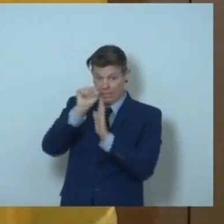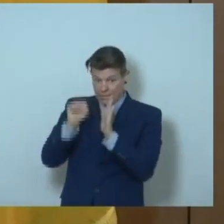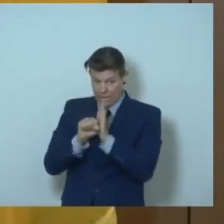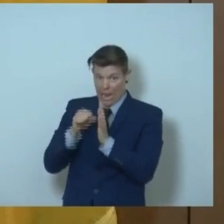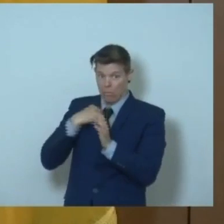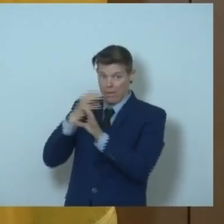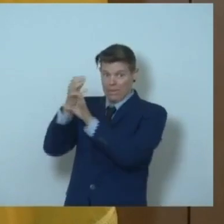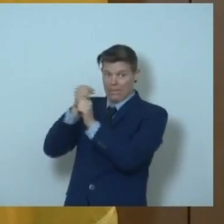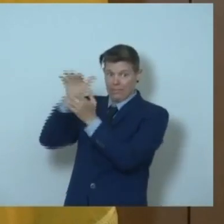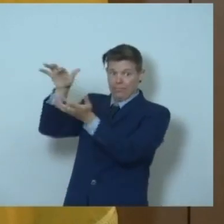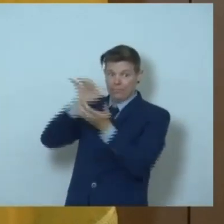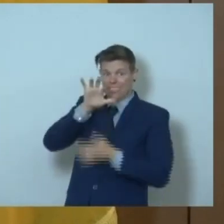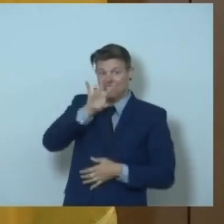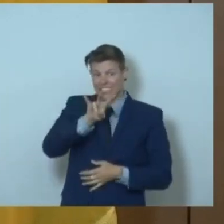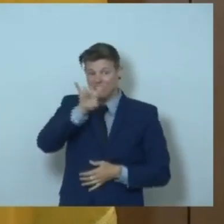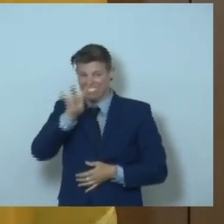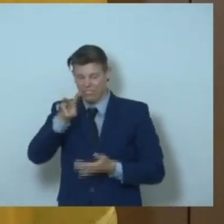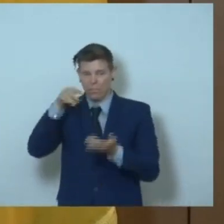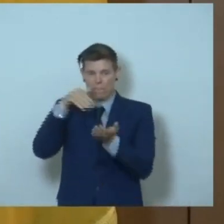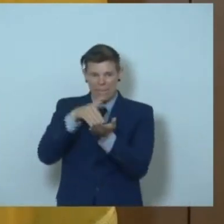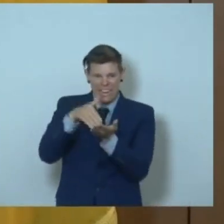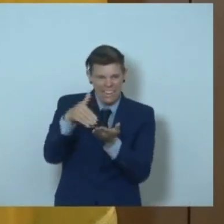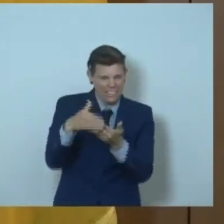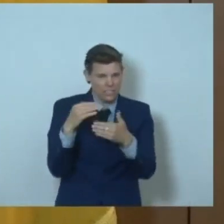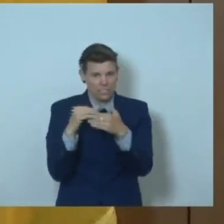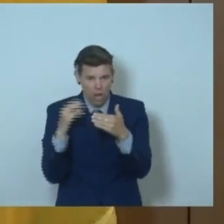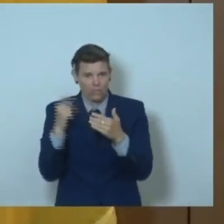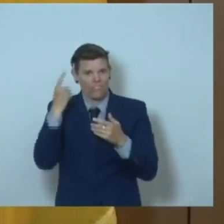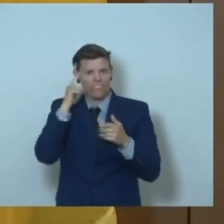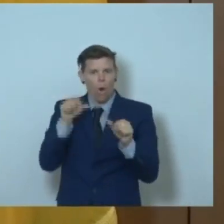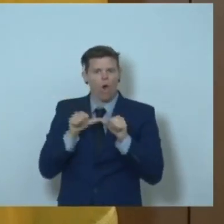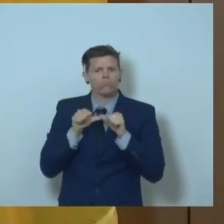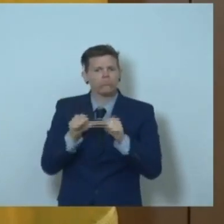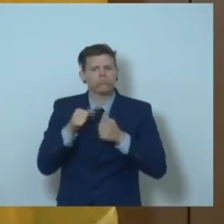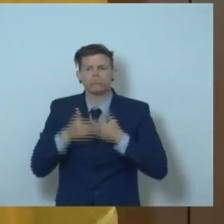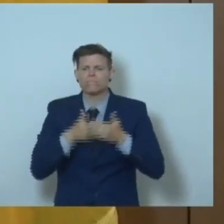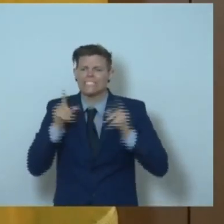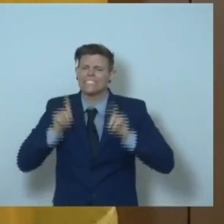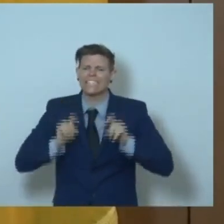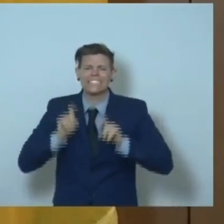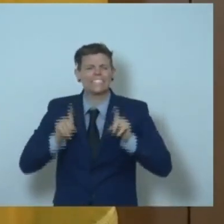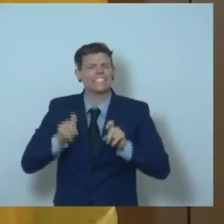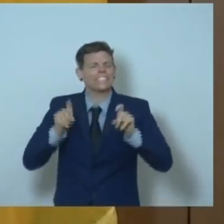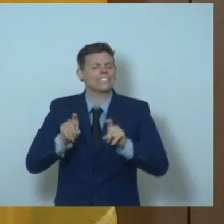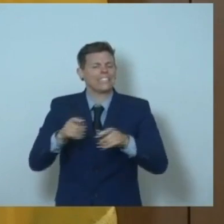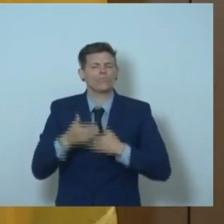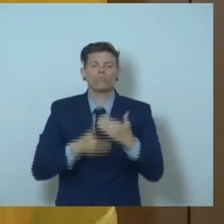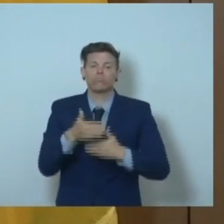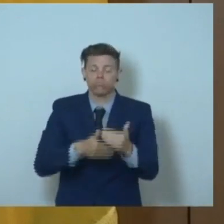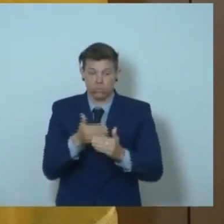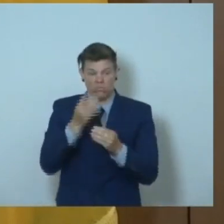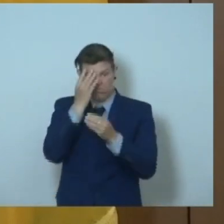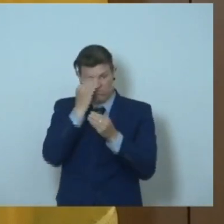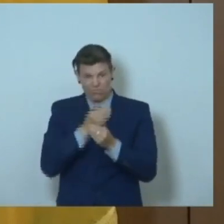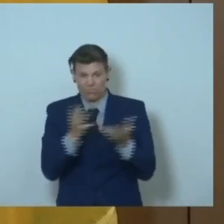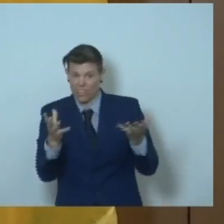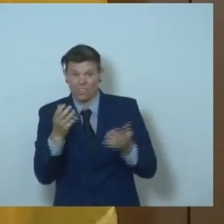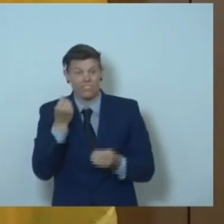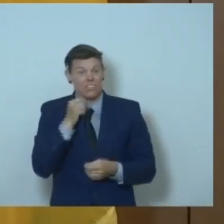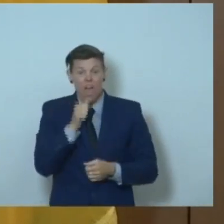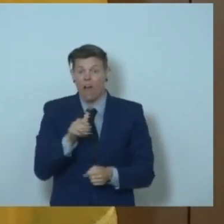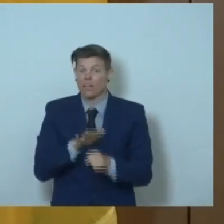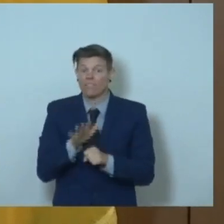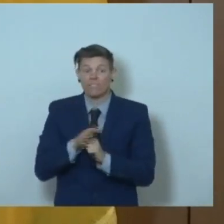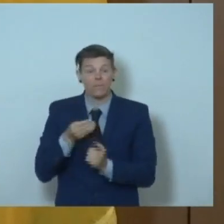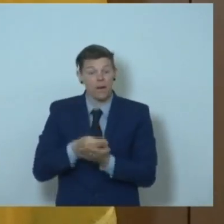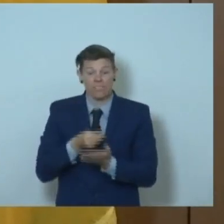million dedicated to ongoing testing. I can tell you unequivocally that's not going to be enough through